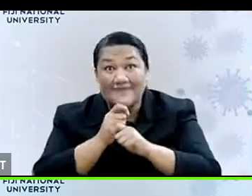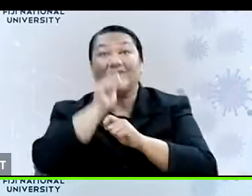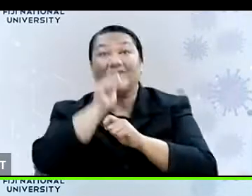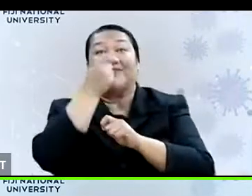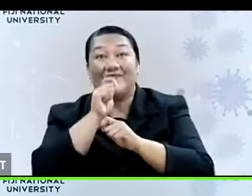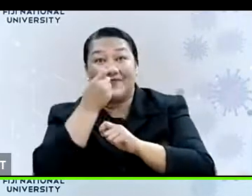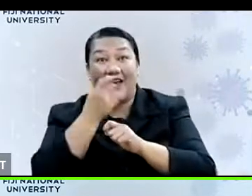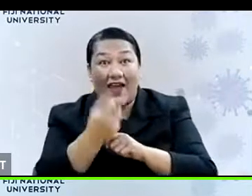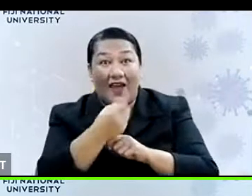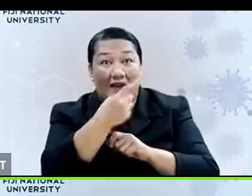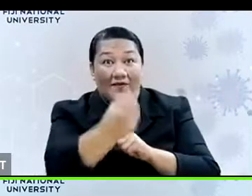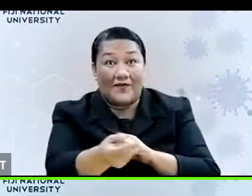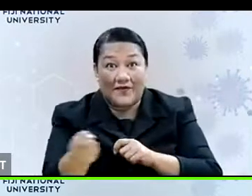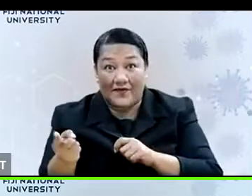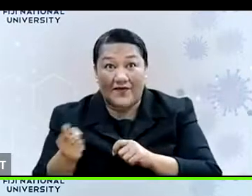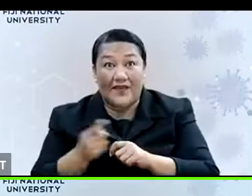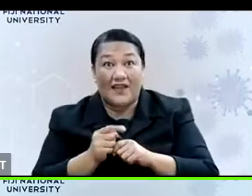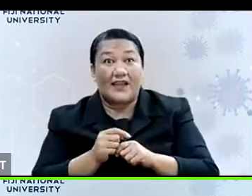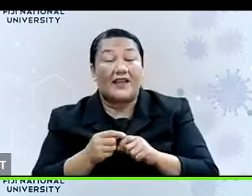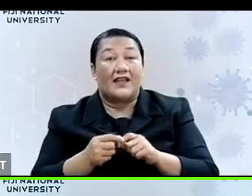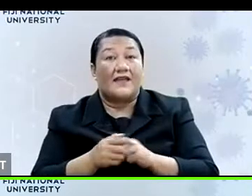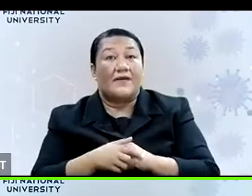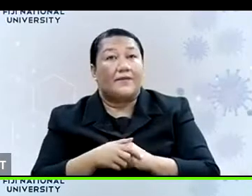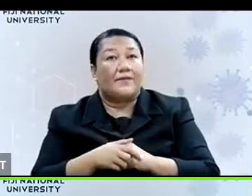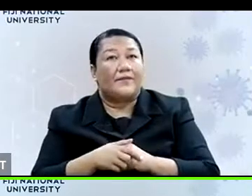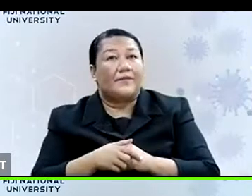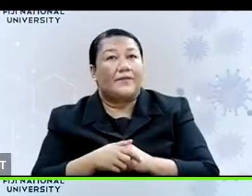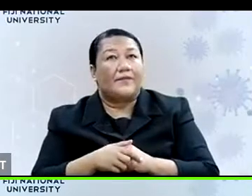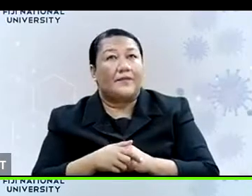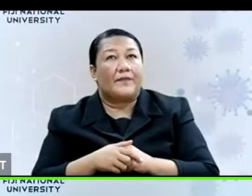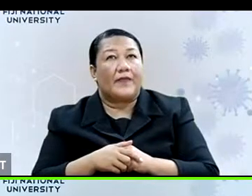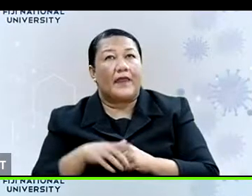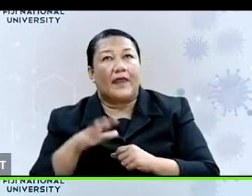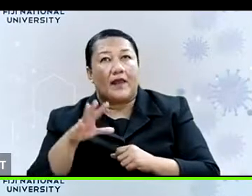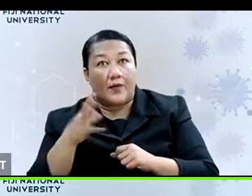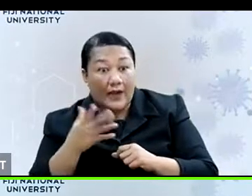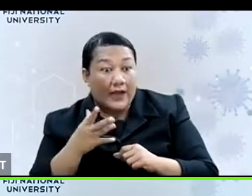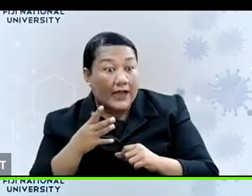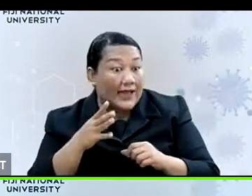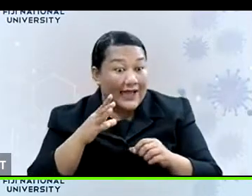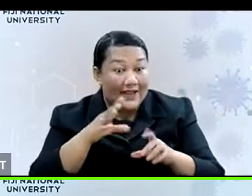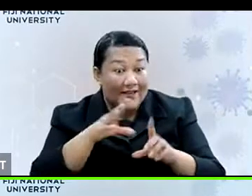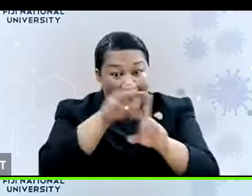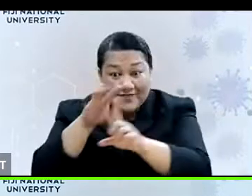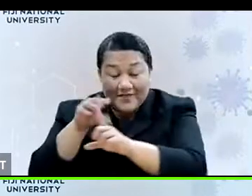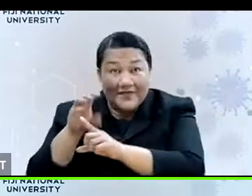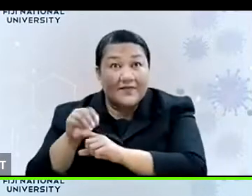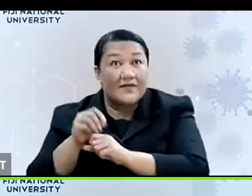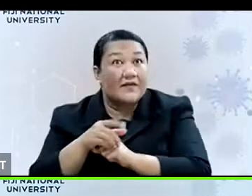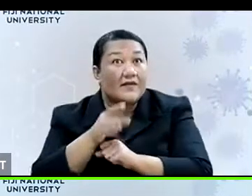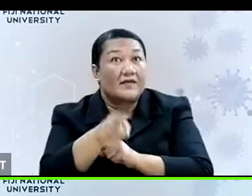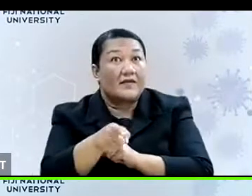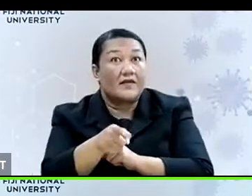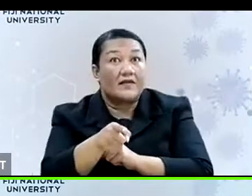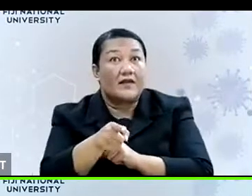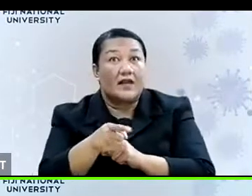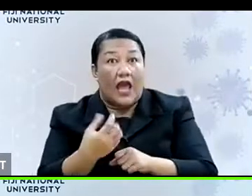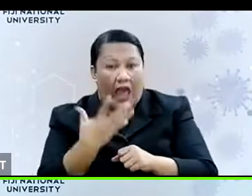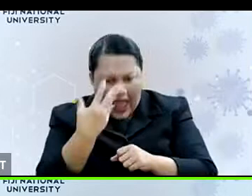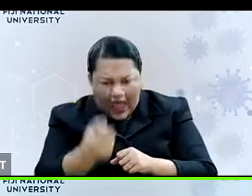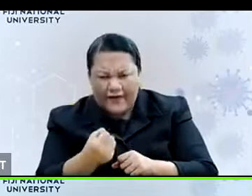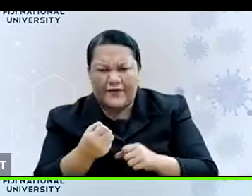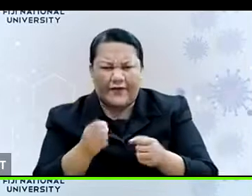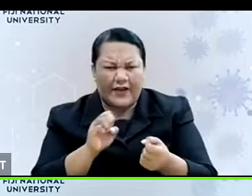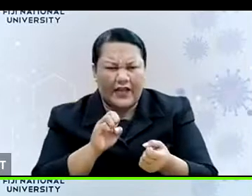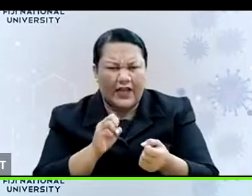rate is kept down, because that means we're doing adequate sampling, we're testing enough people to know whether there's infection in the community,